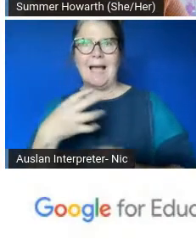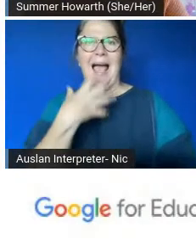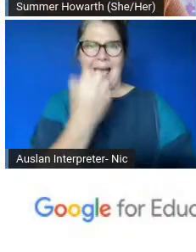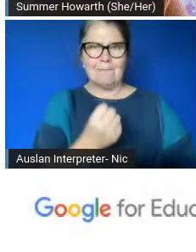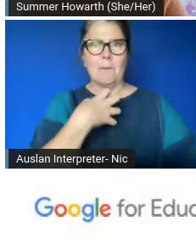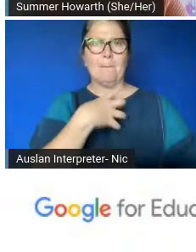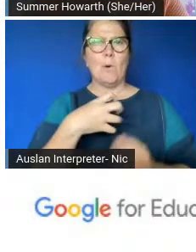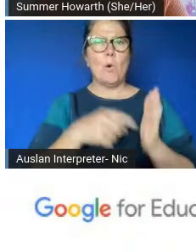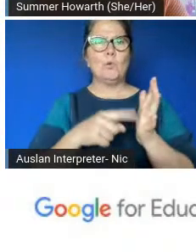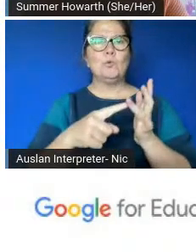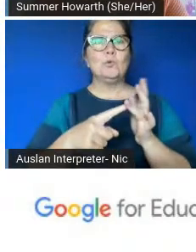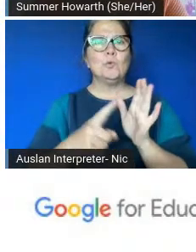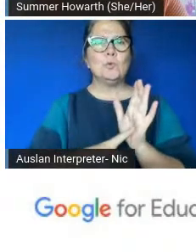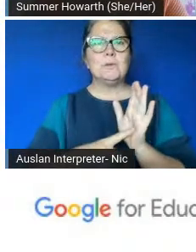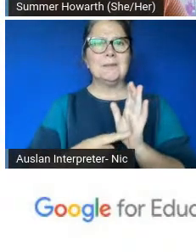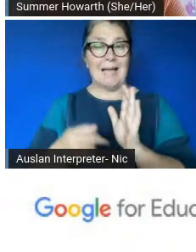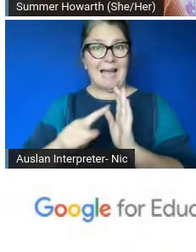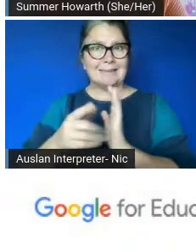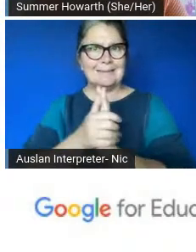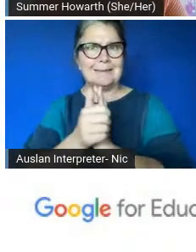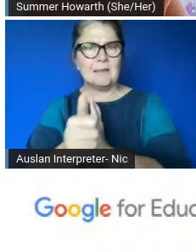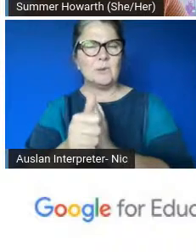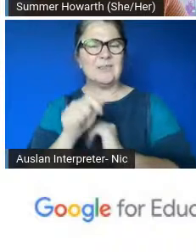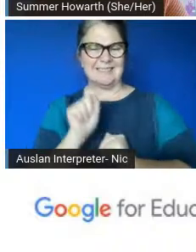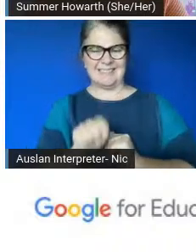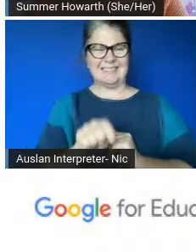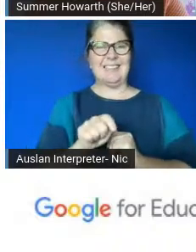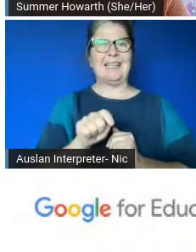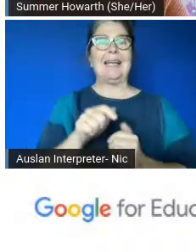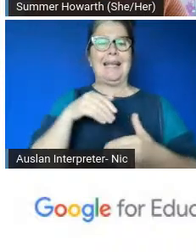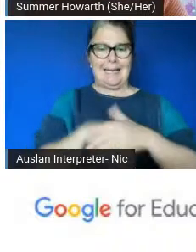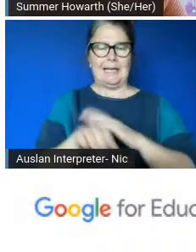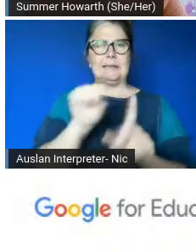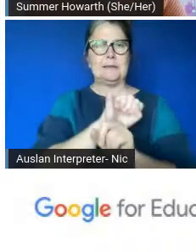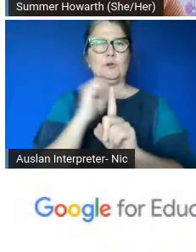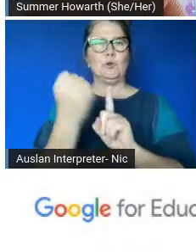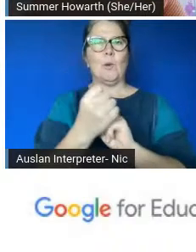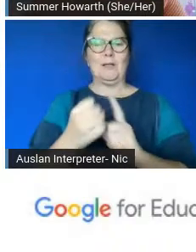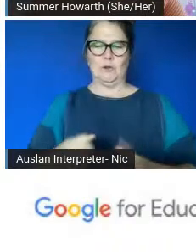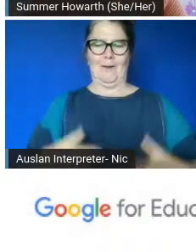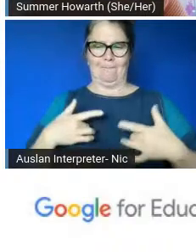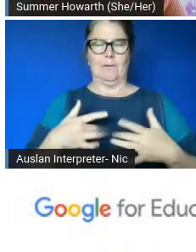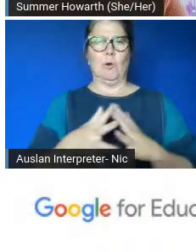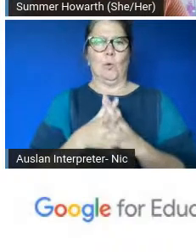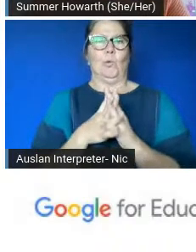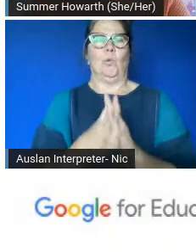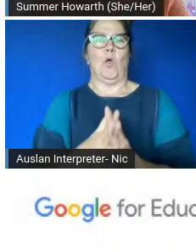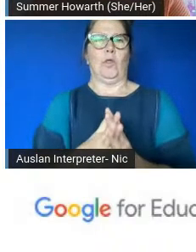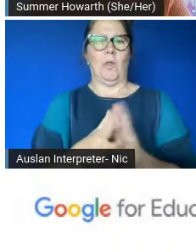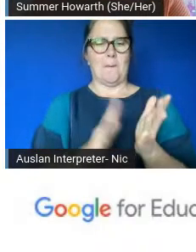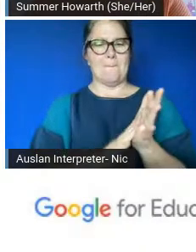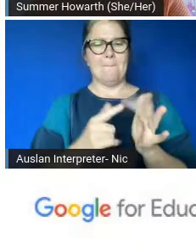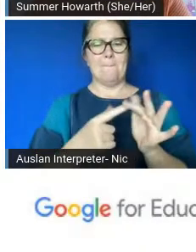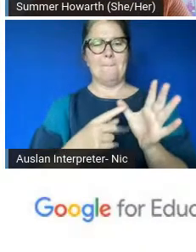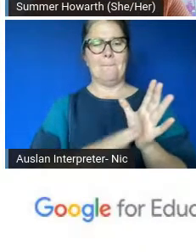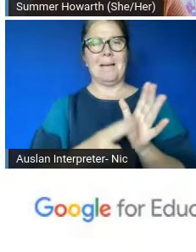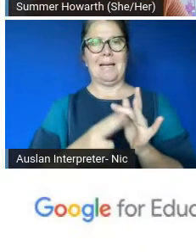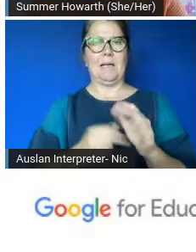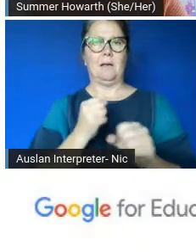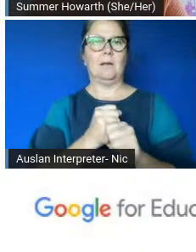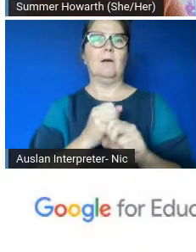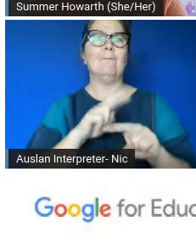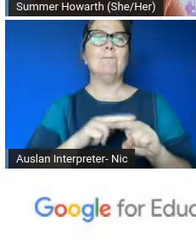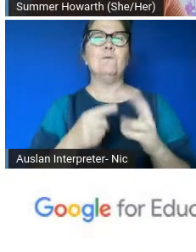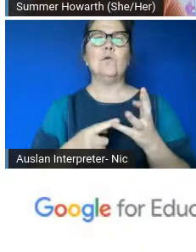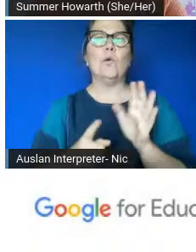and this is the important bit, I think, as well, within a meaningful context. Yeah. Yes. It was appealing. Yes,